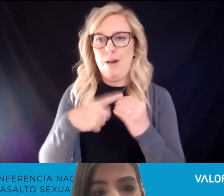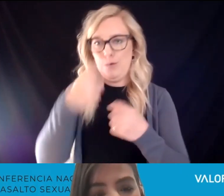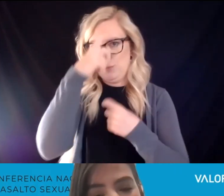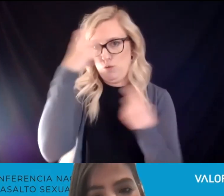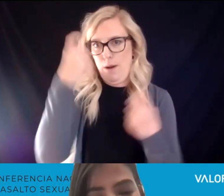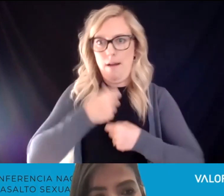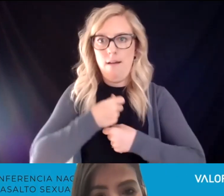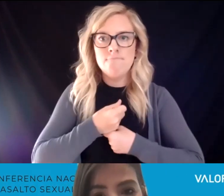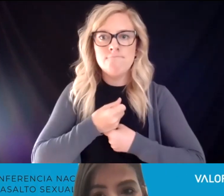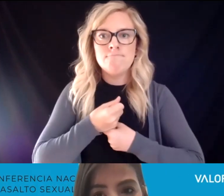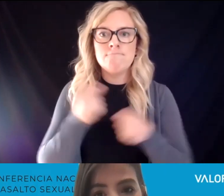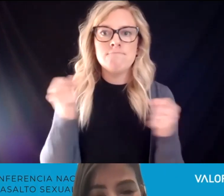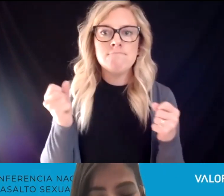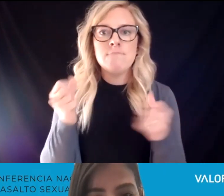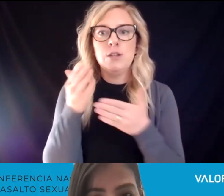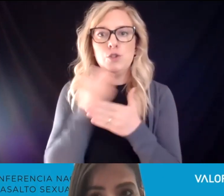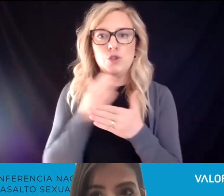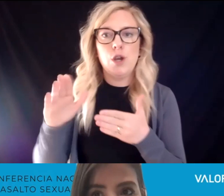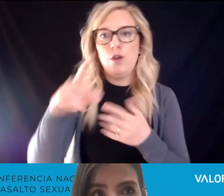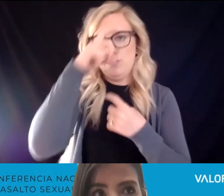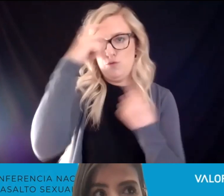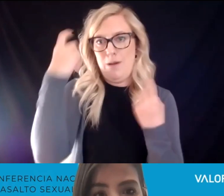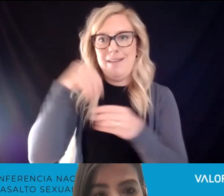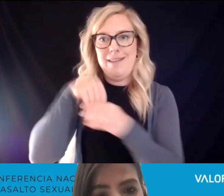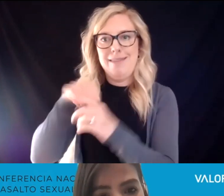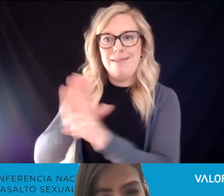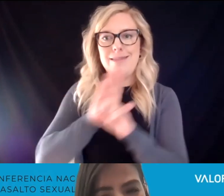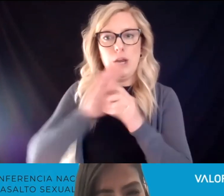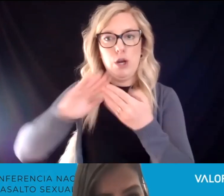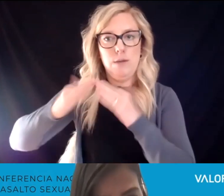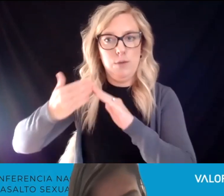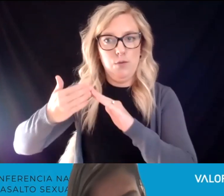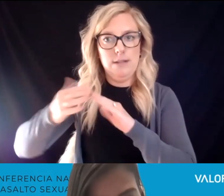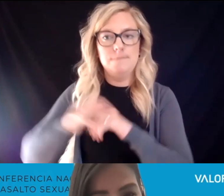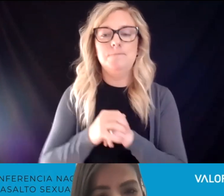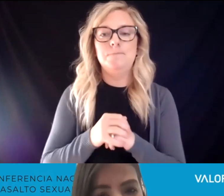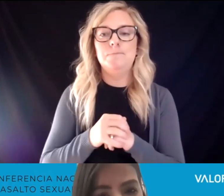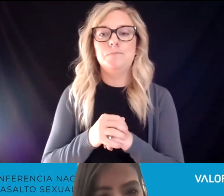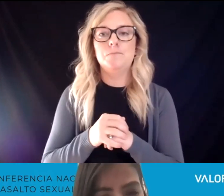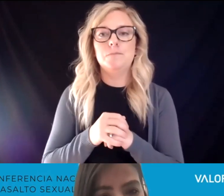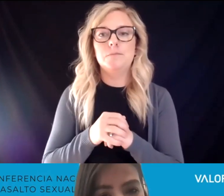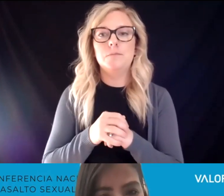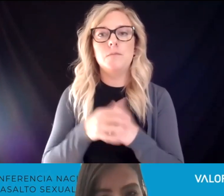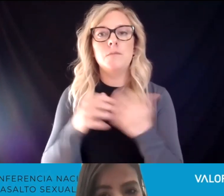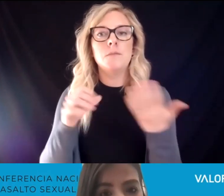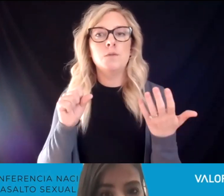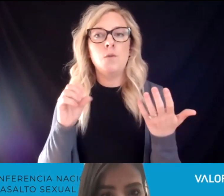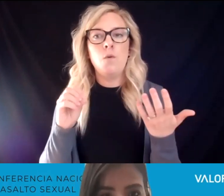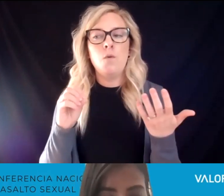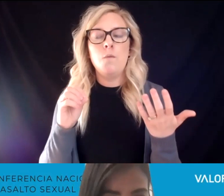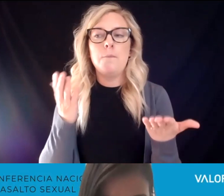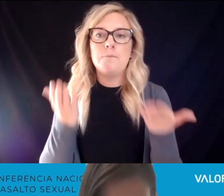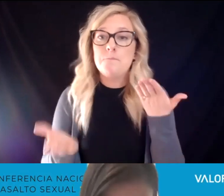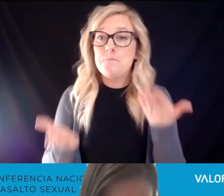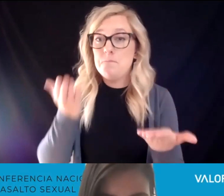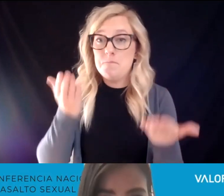things that may have happened within those communities in terms of these kind of traumas. So maybe you